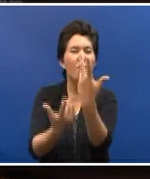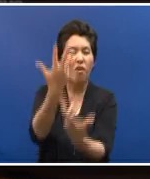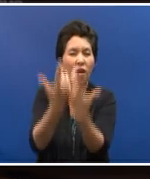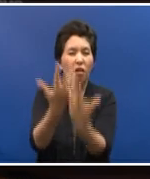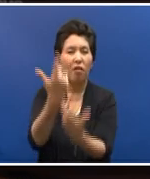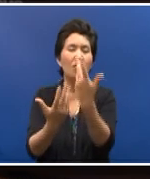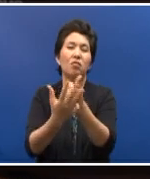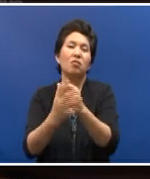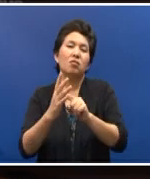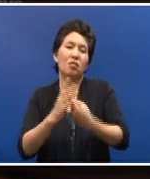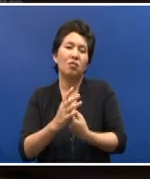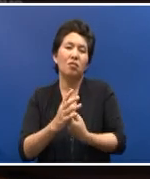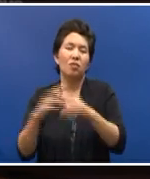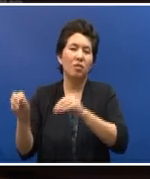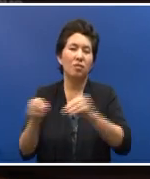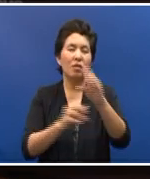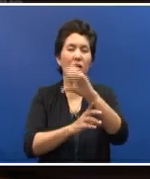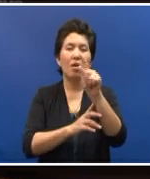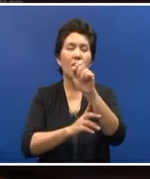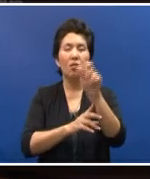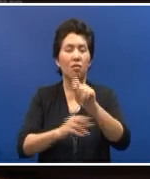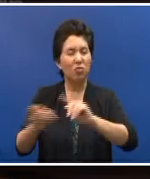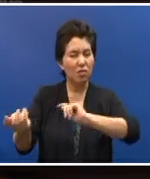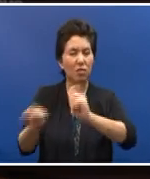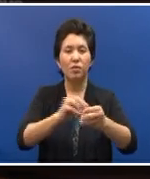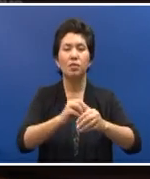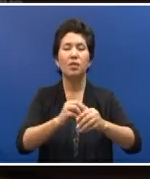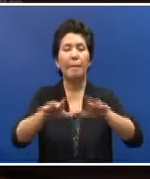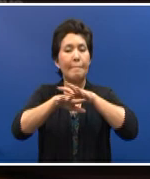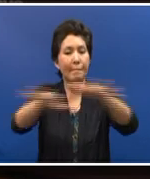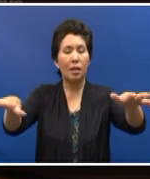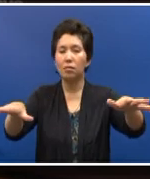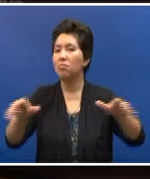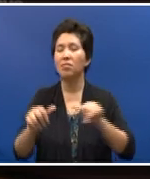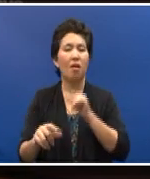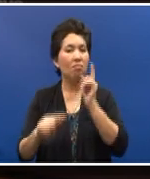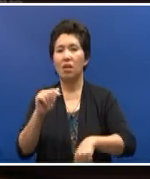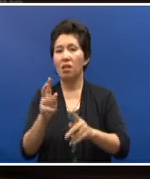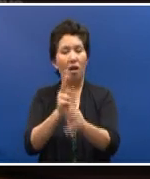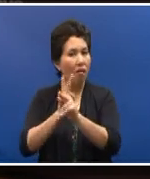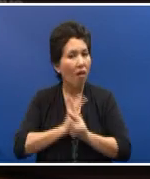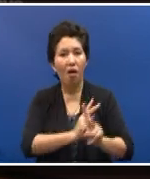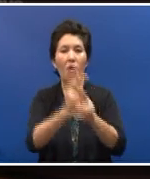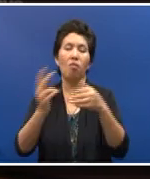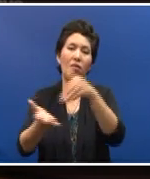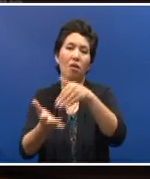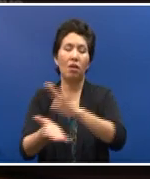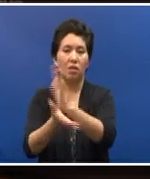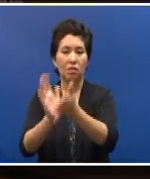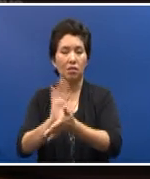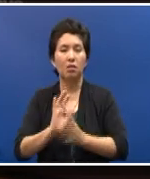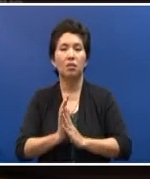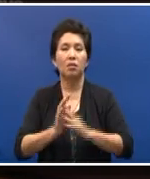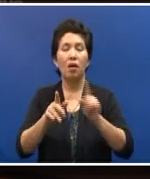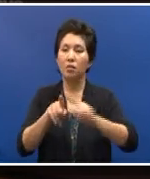started for the purpose of shifting cultivations began to spread beyond control. Okay, so major cities in Southeast Asia